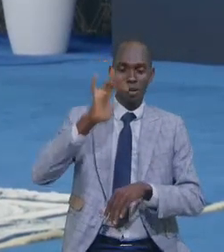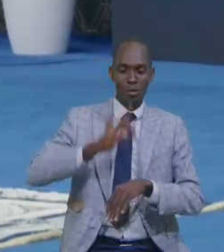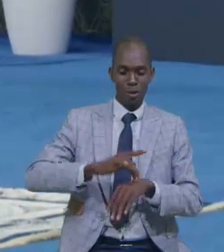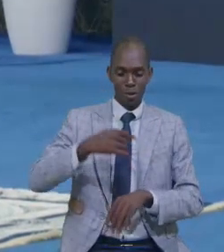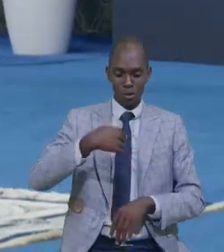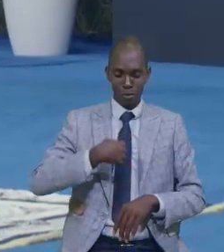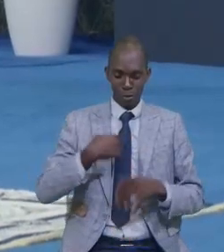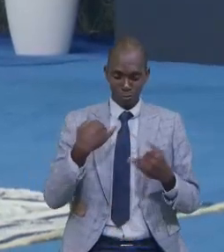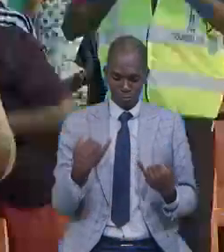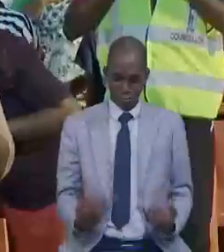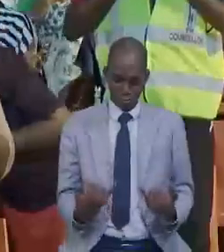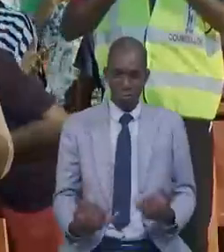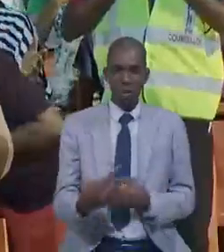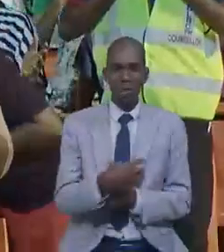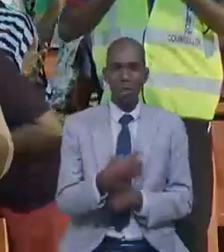me today.